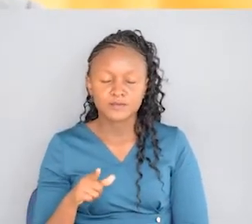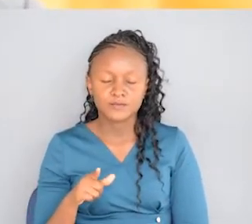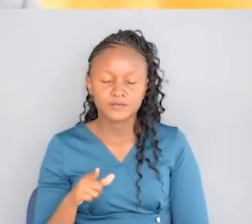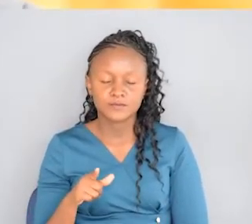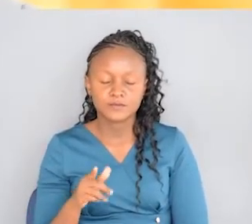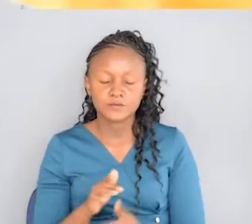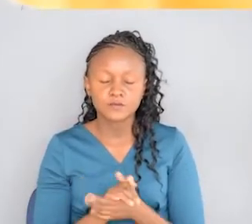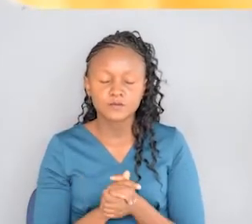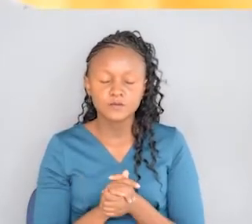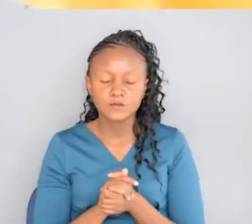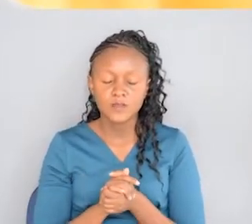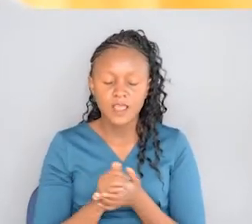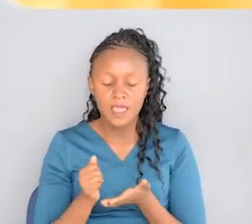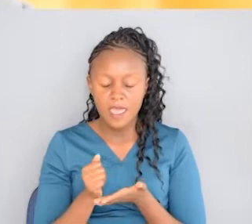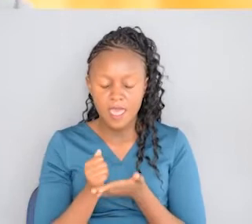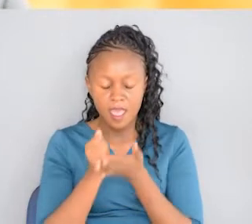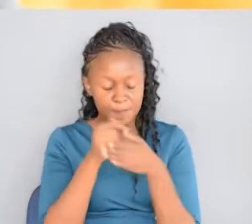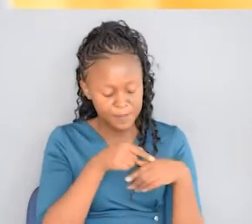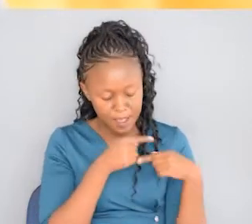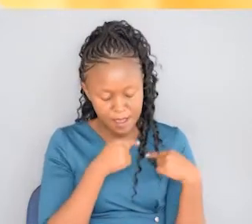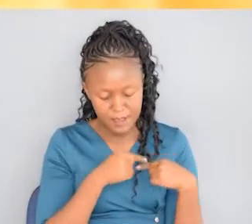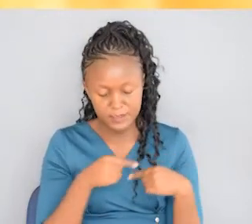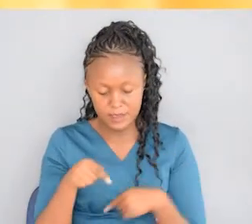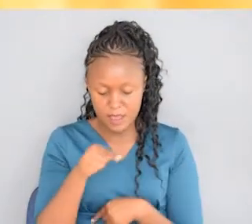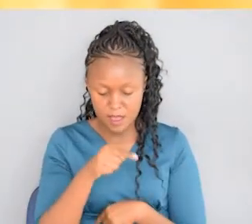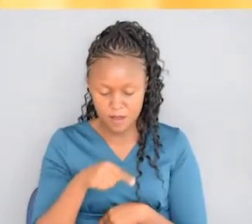help our hearts to commune with you.